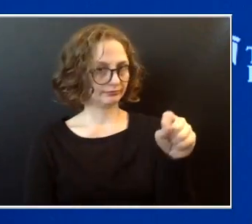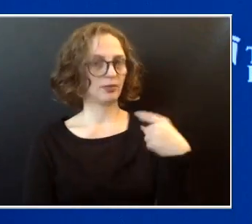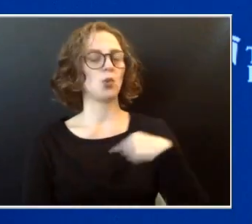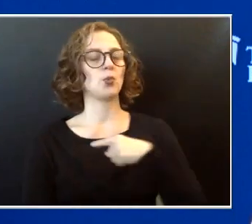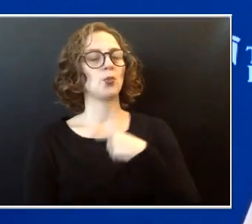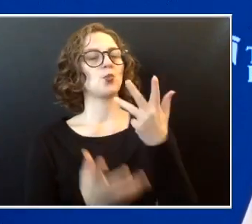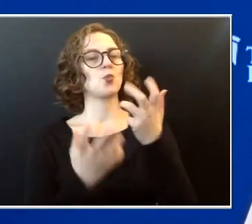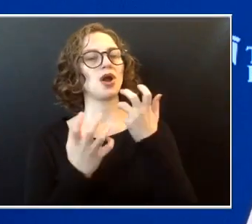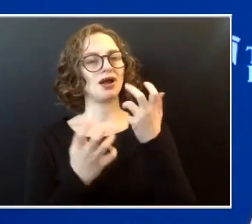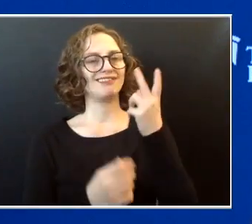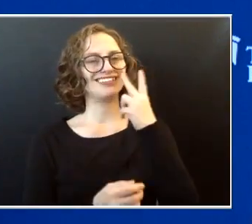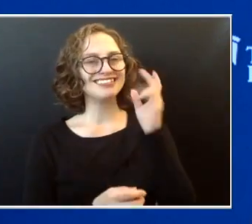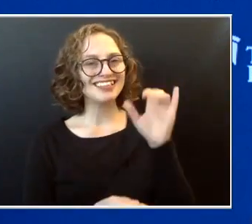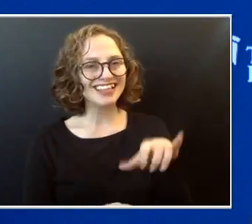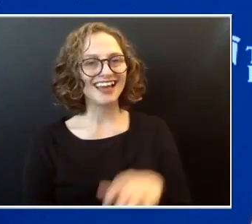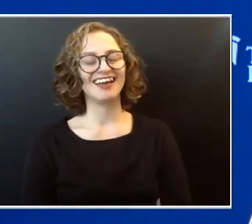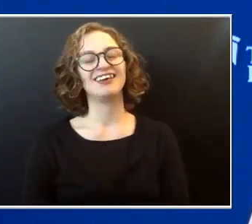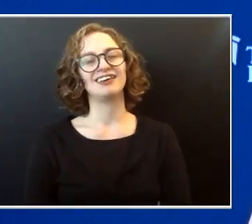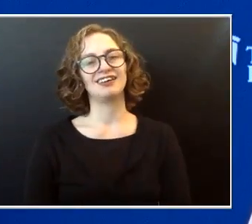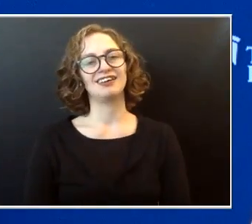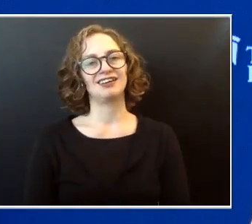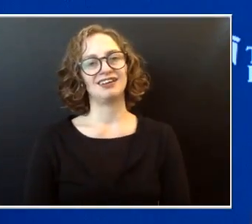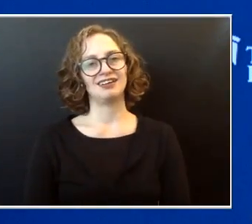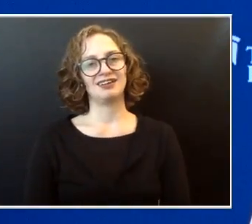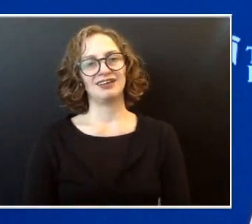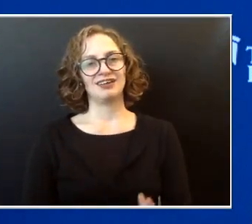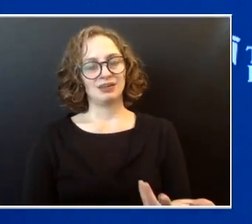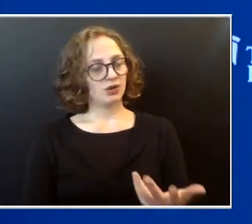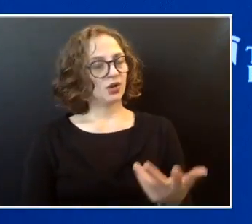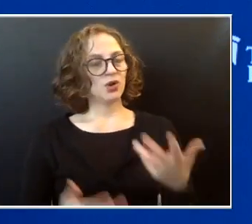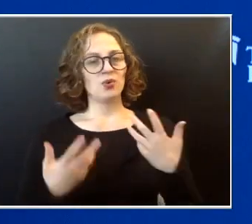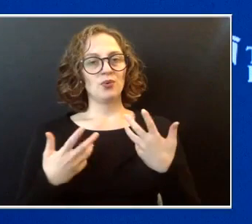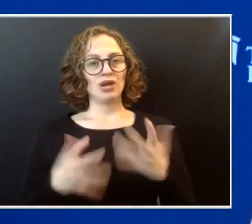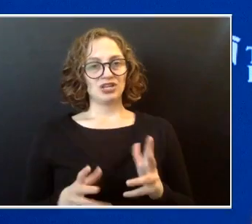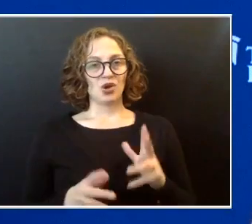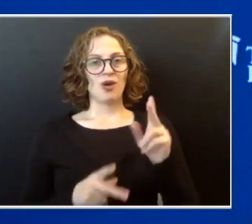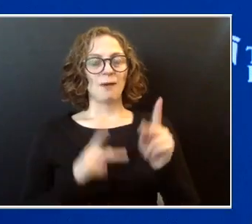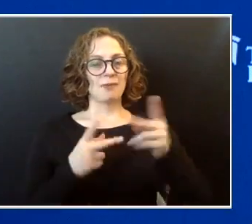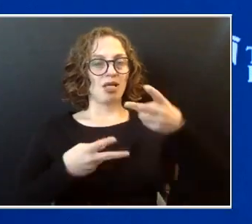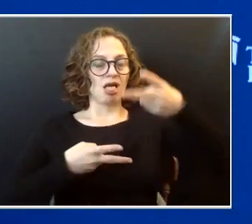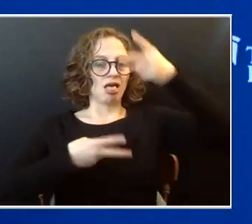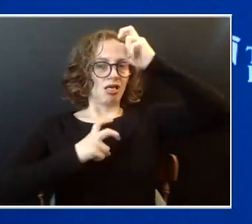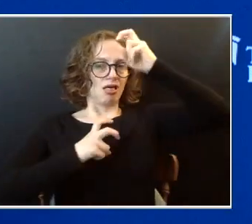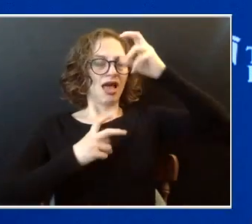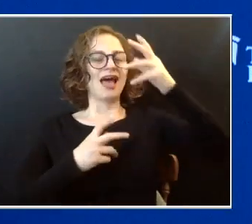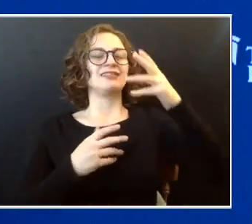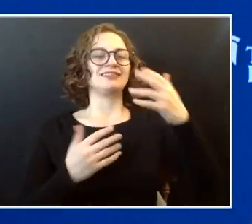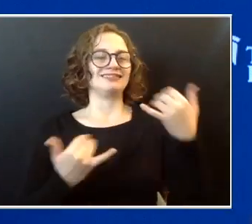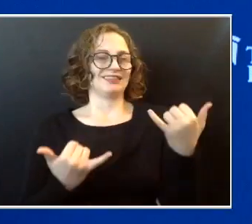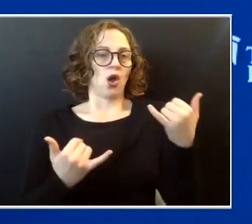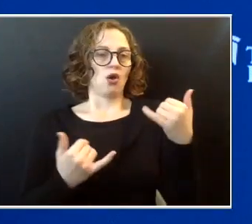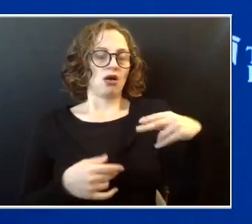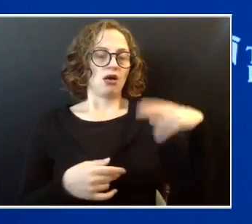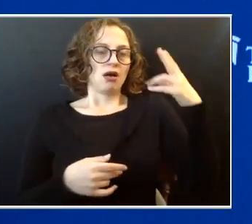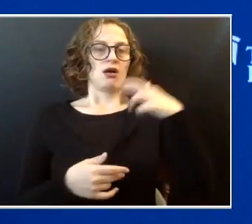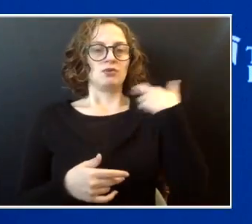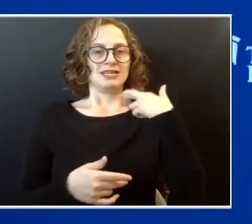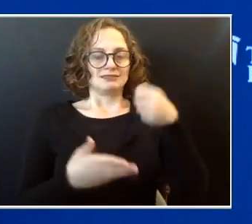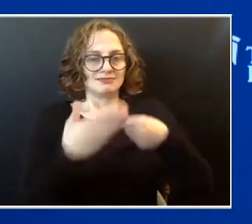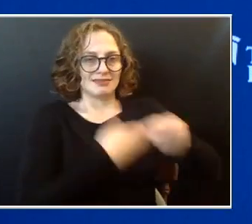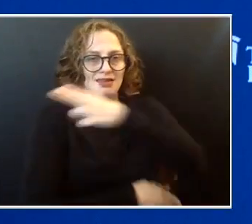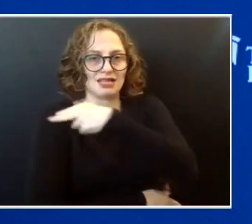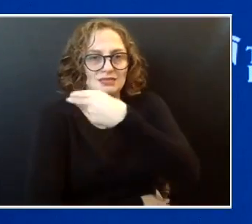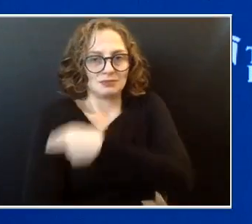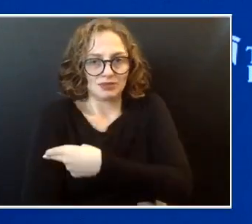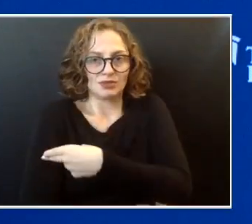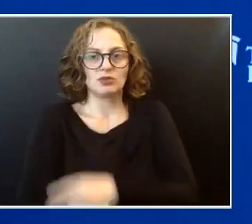coming in for this, having the risk of hospitalization and severe disease. Obviously, we know that those at greatest risk have the risk factors, especially